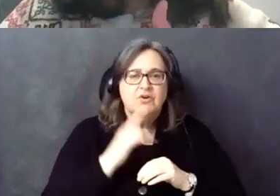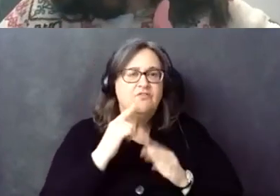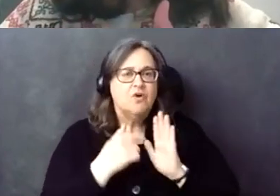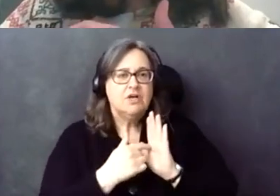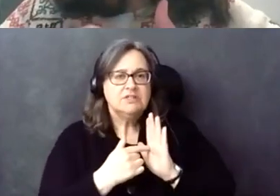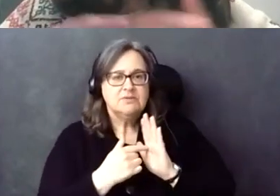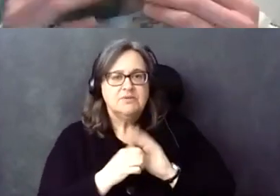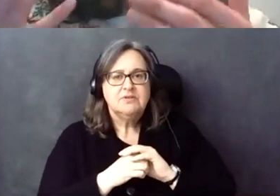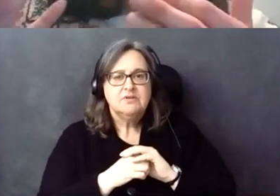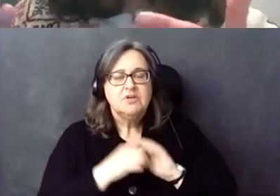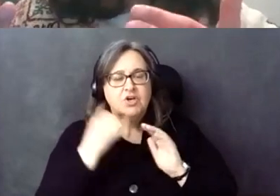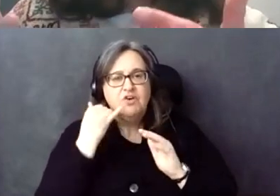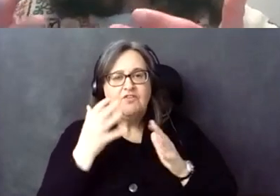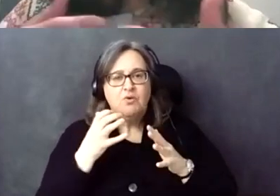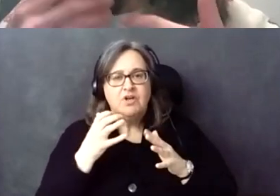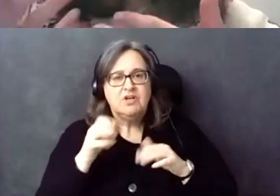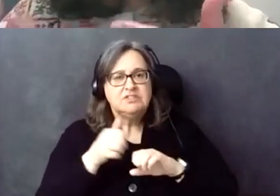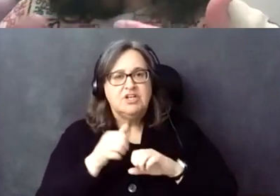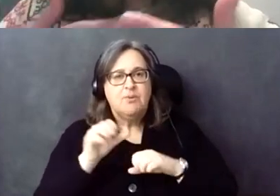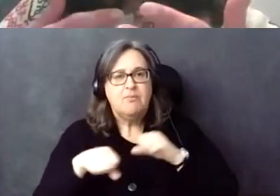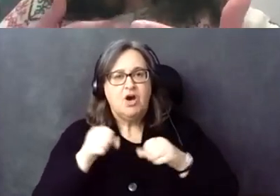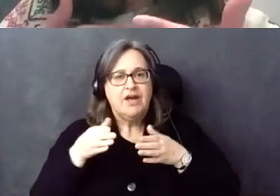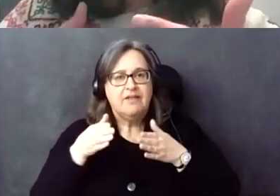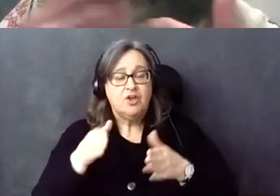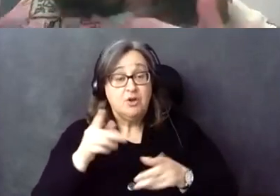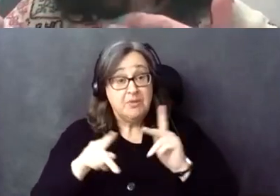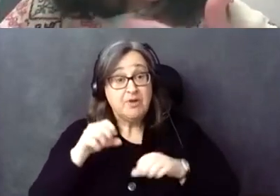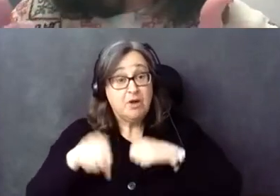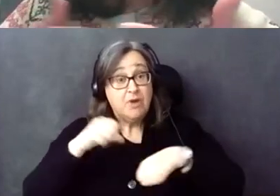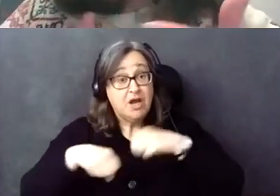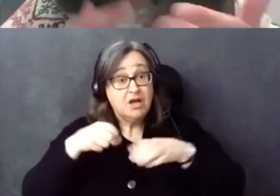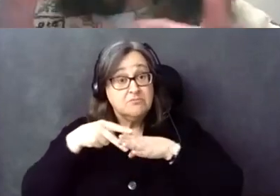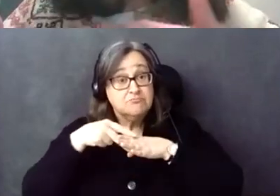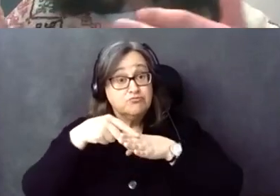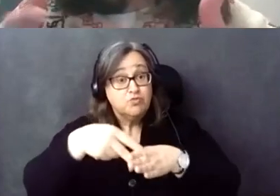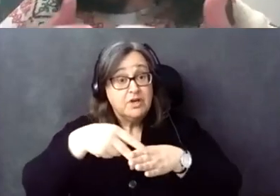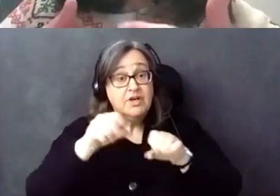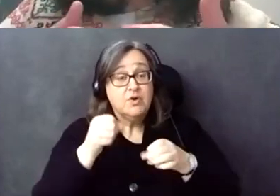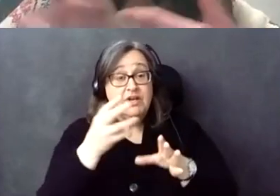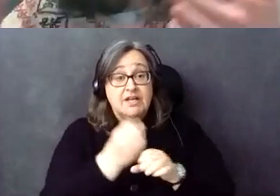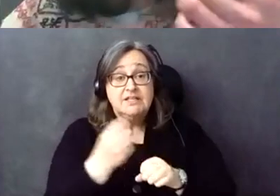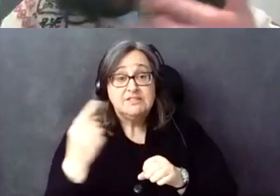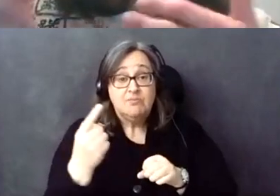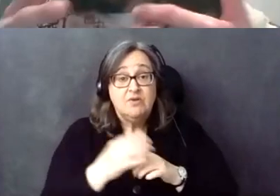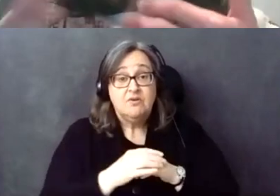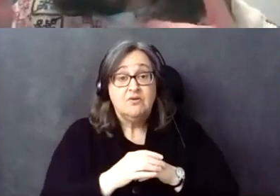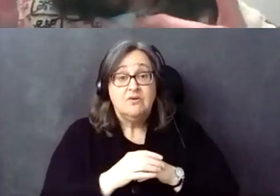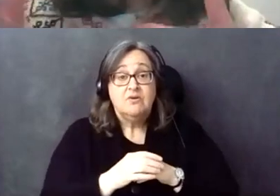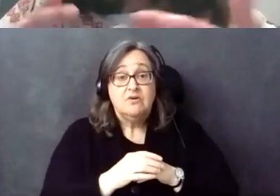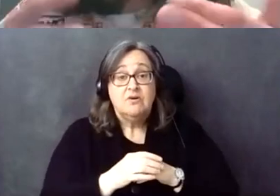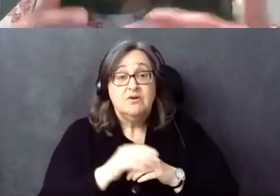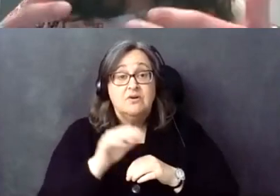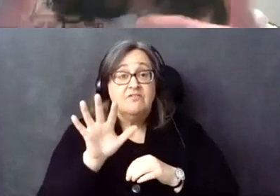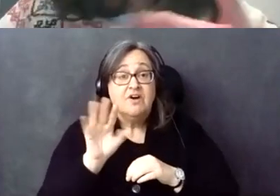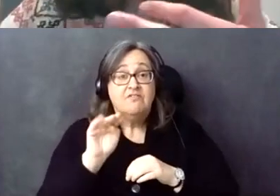example, if you want to put a bike lane in so that people are able to ride their bikes so they can access something that's like, you know,